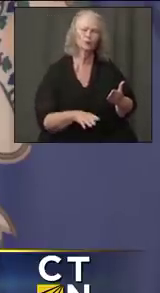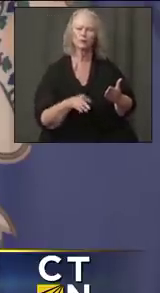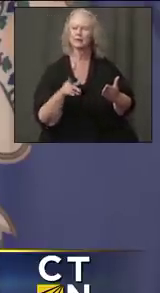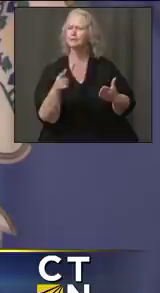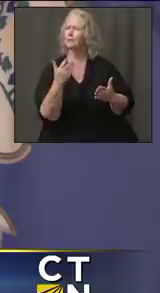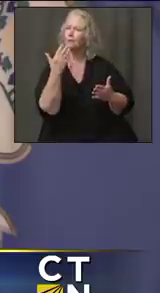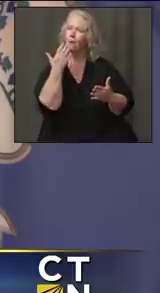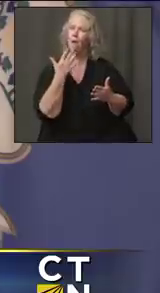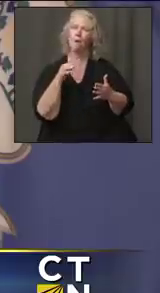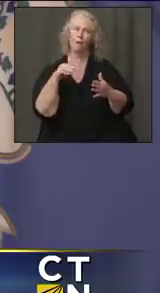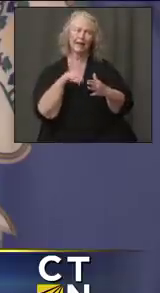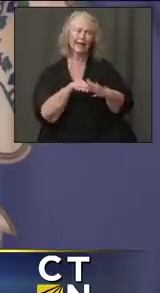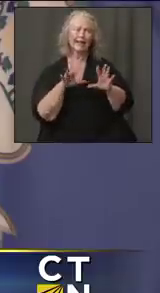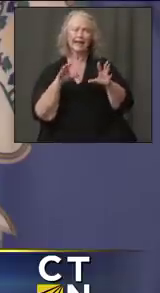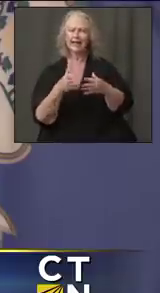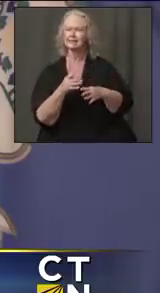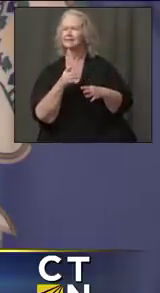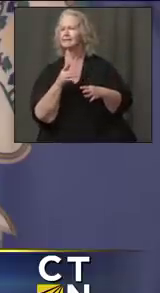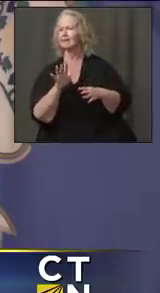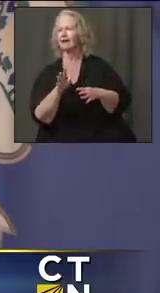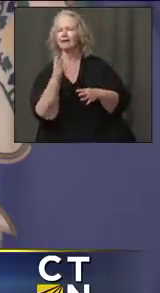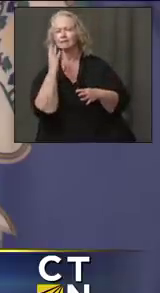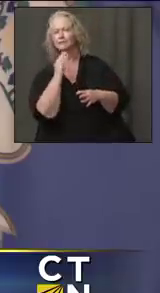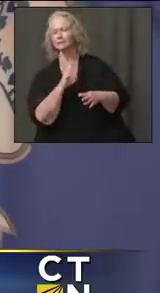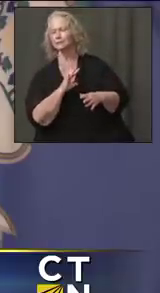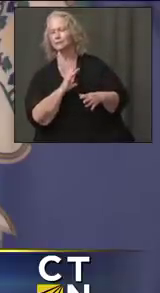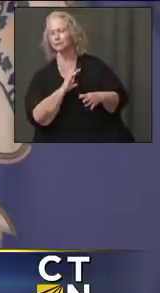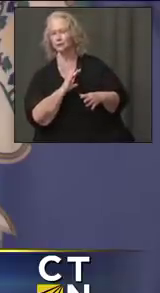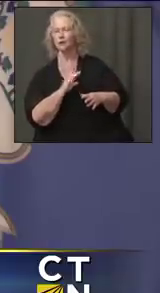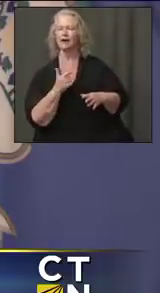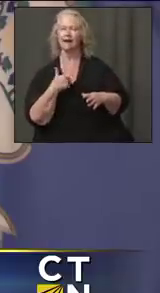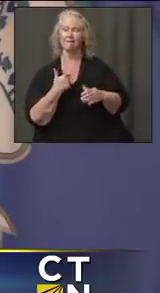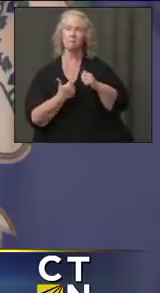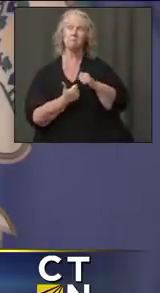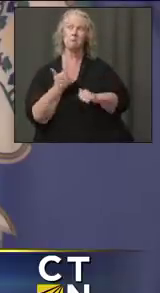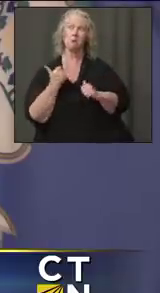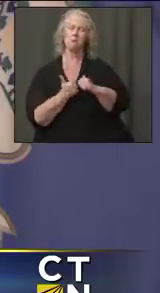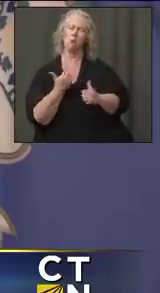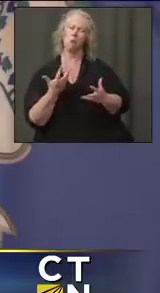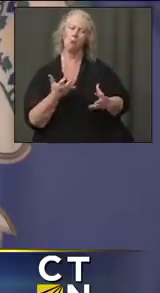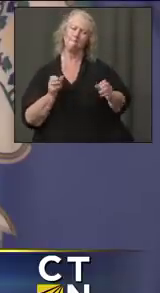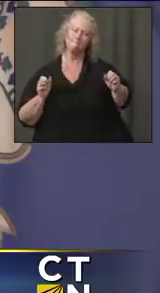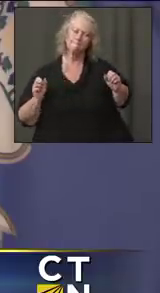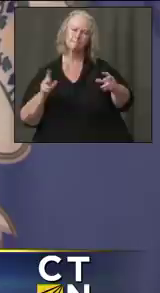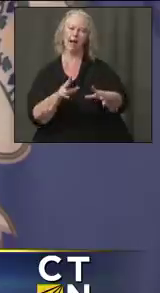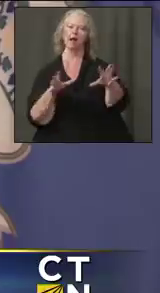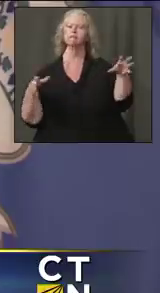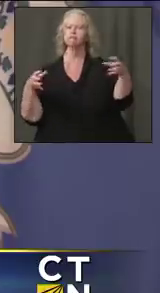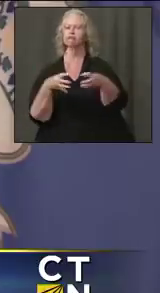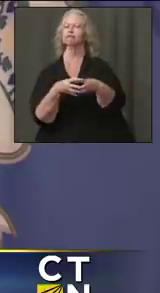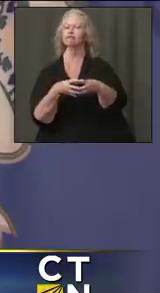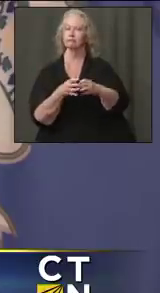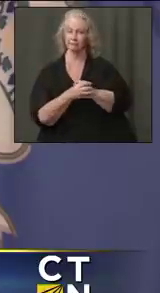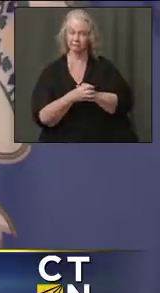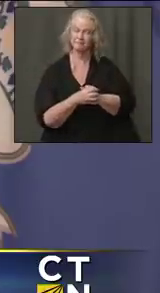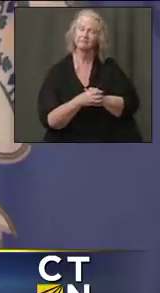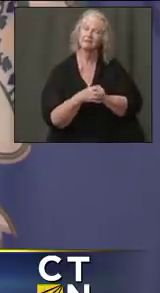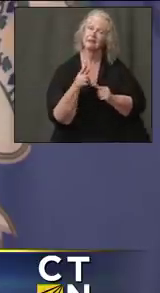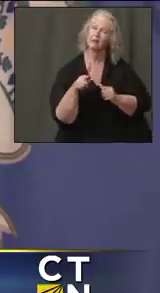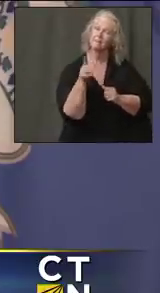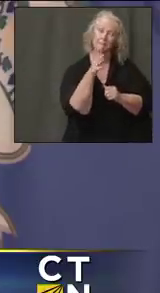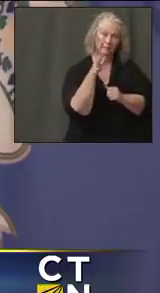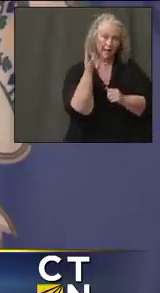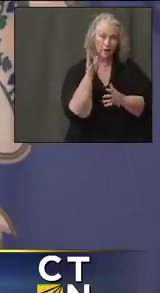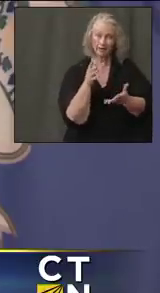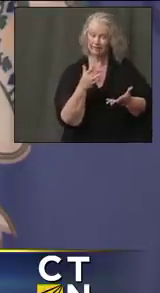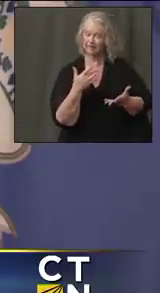classroom experience. And I'm pretty sure the overwhelming majority are going to say, I want to get back and be with those kids. And look, for those parents who thought